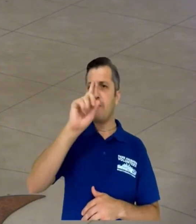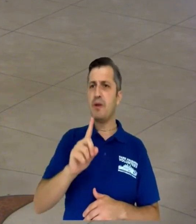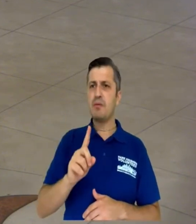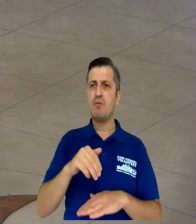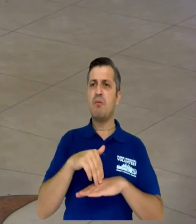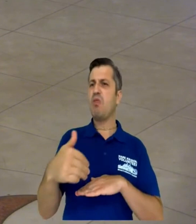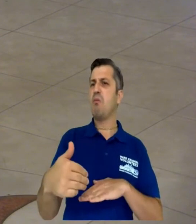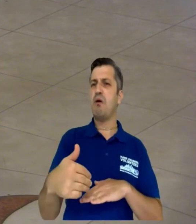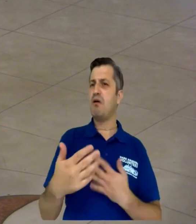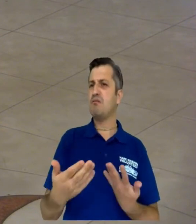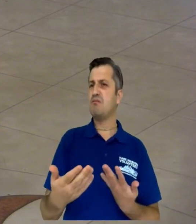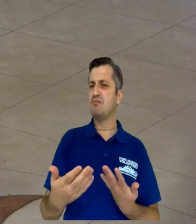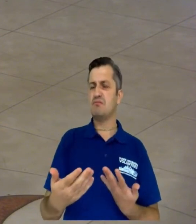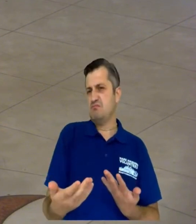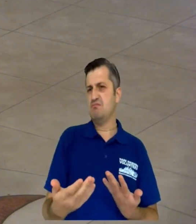you know,